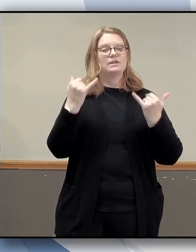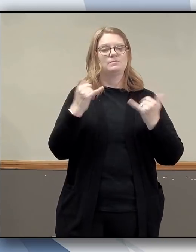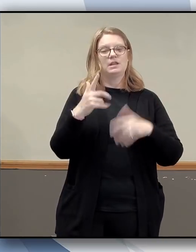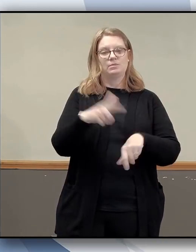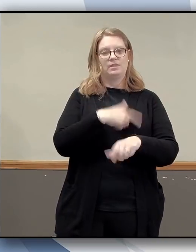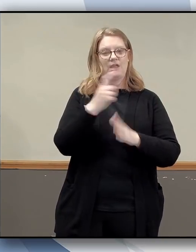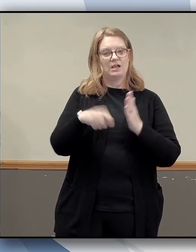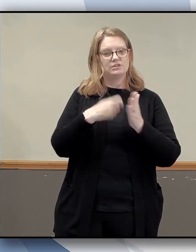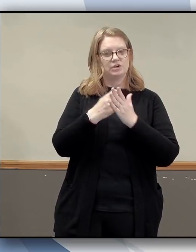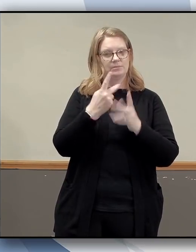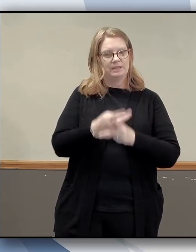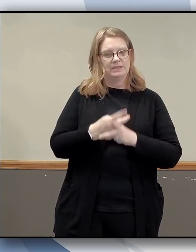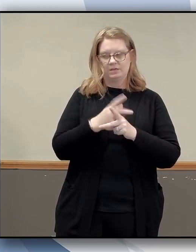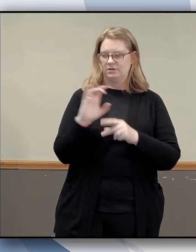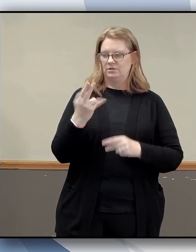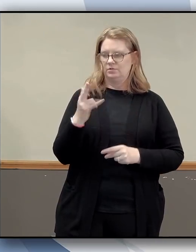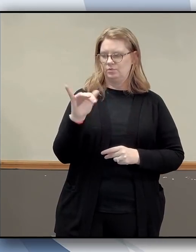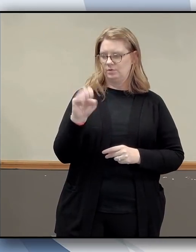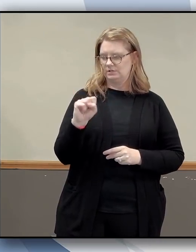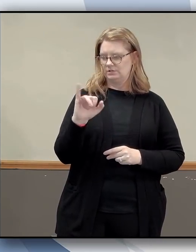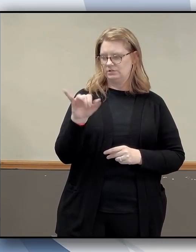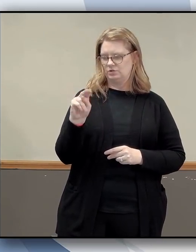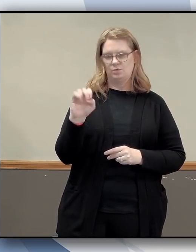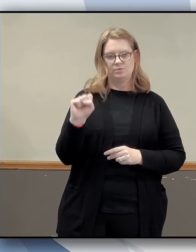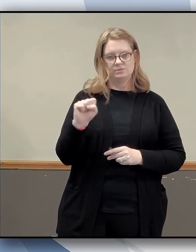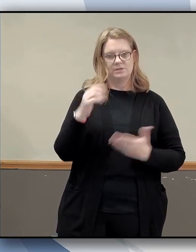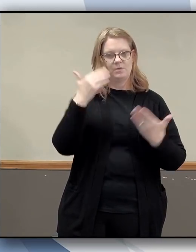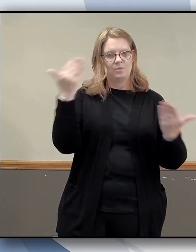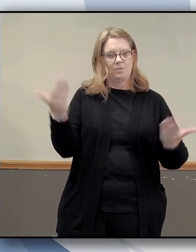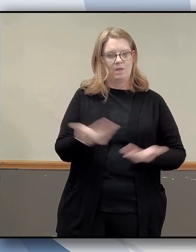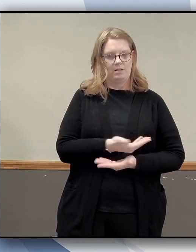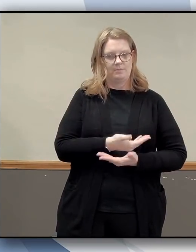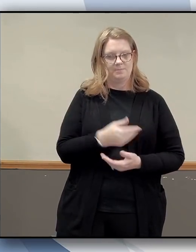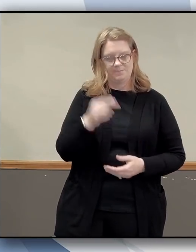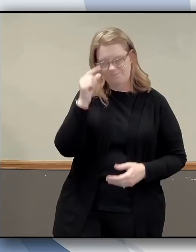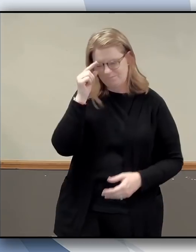care is none other than Chris Jones. Welcome, Chris.